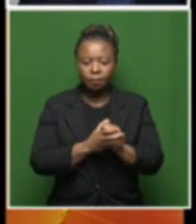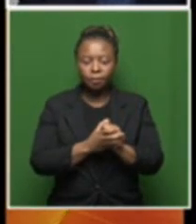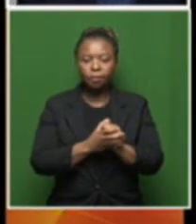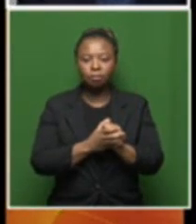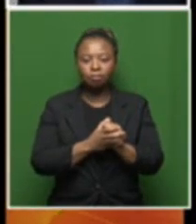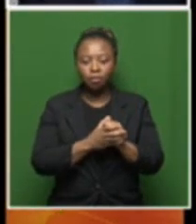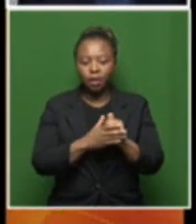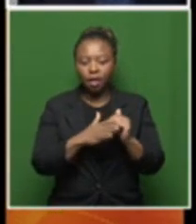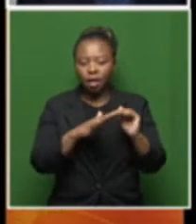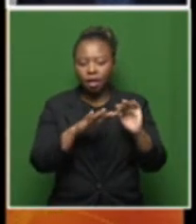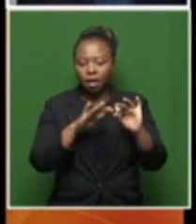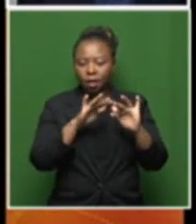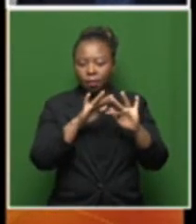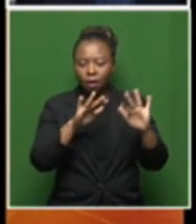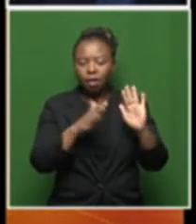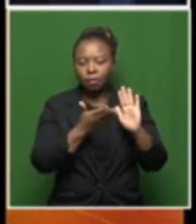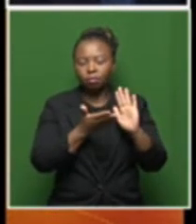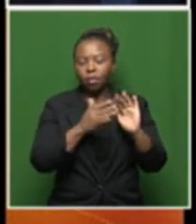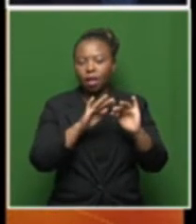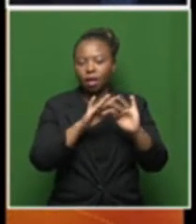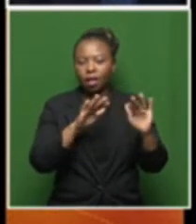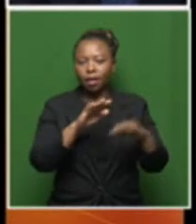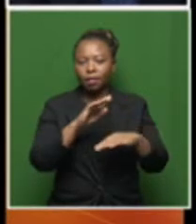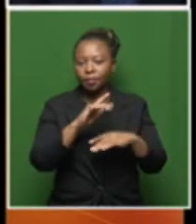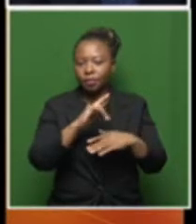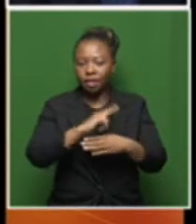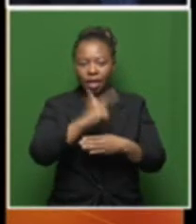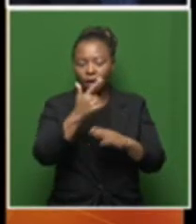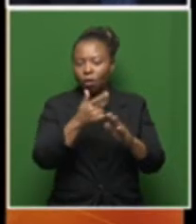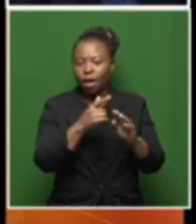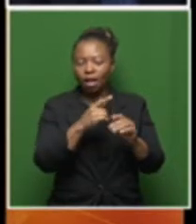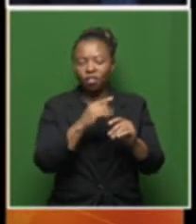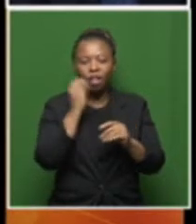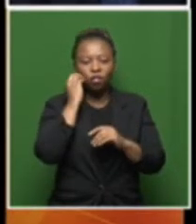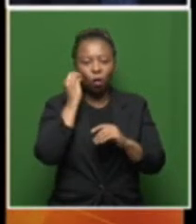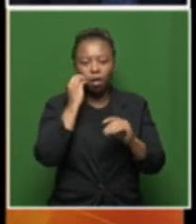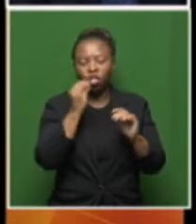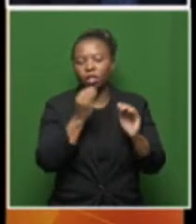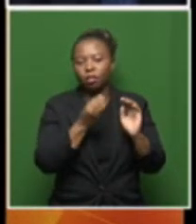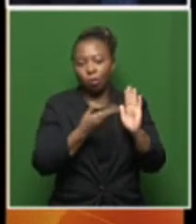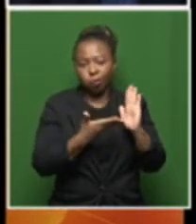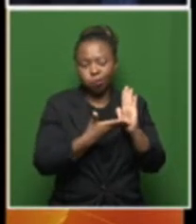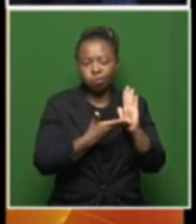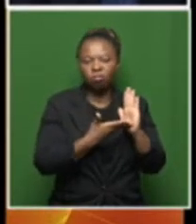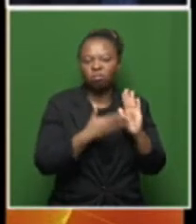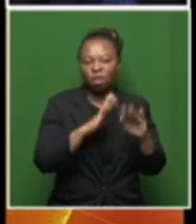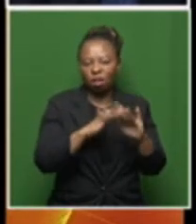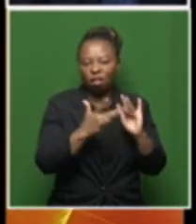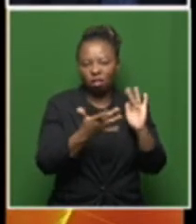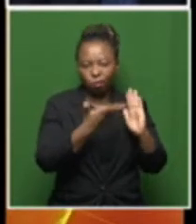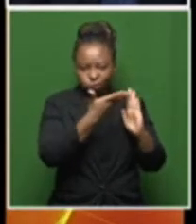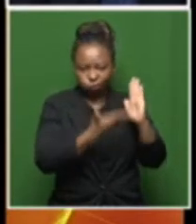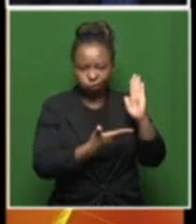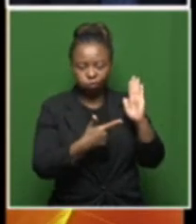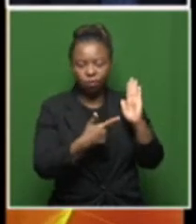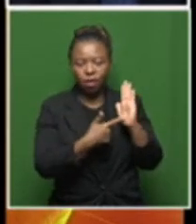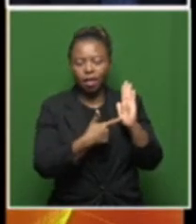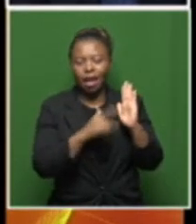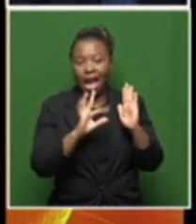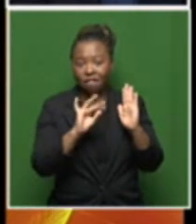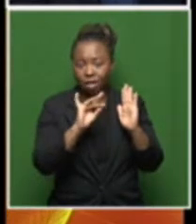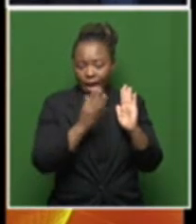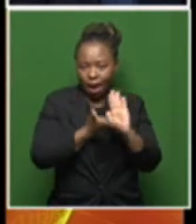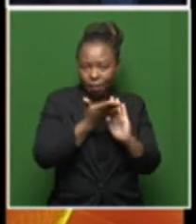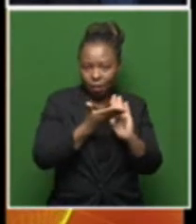public-facing dashboard that we update every day. And you will see, if you do a consolidated picture, the gray bars is